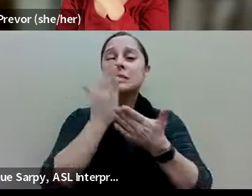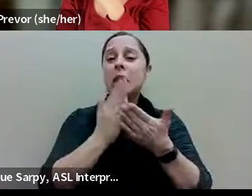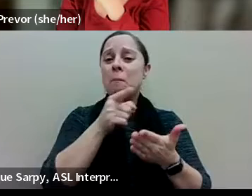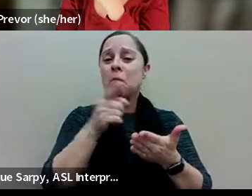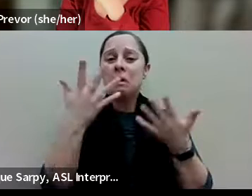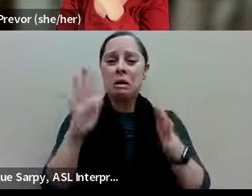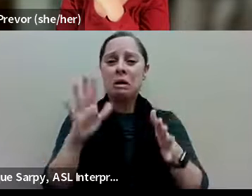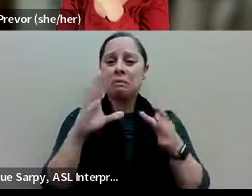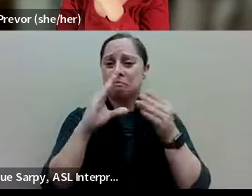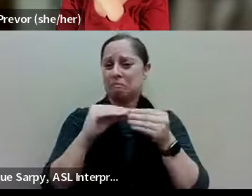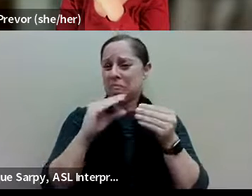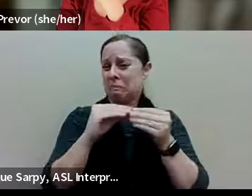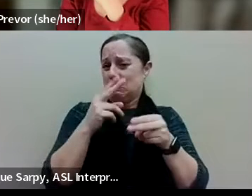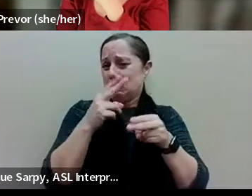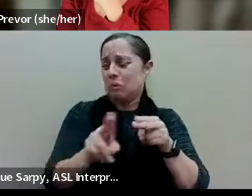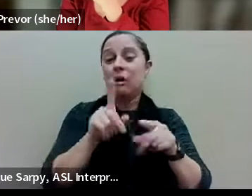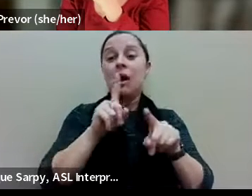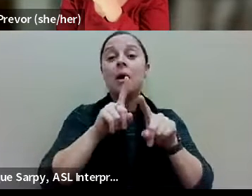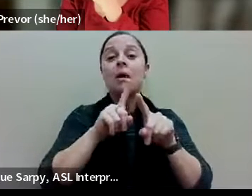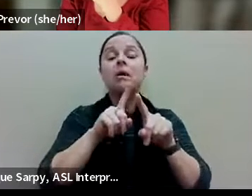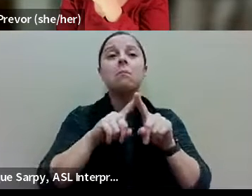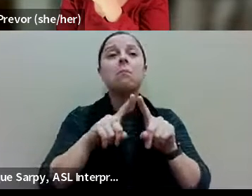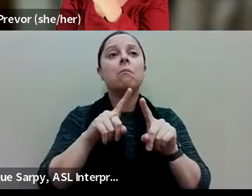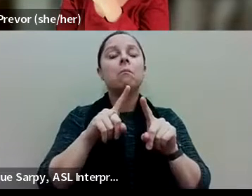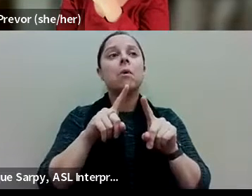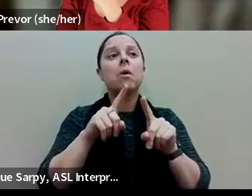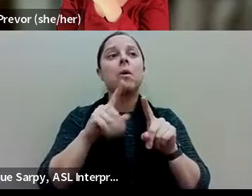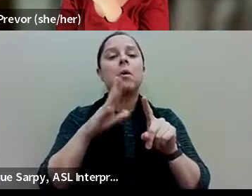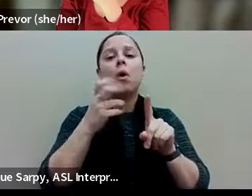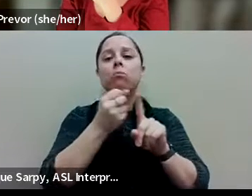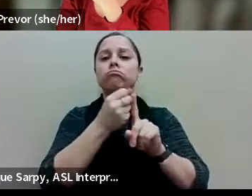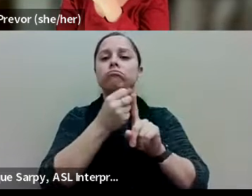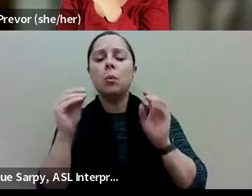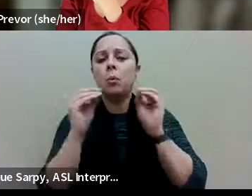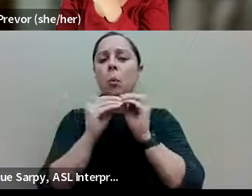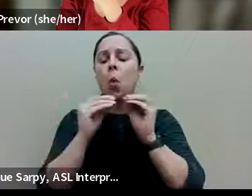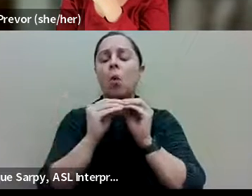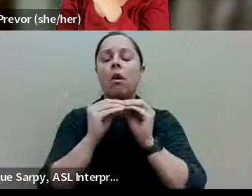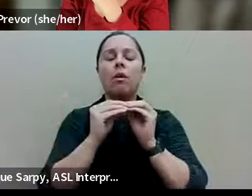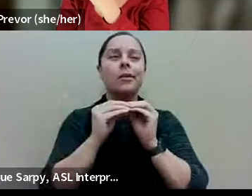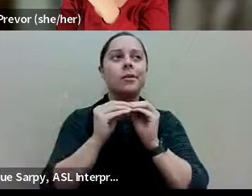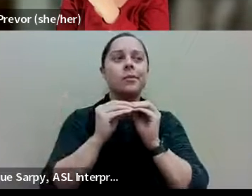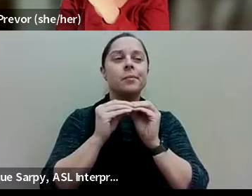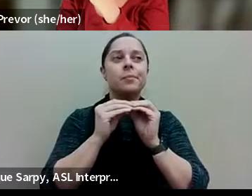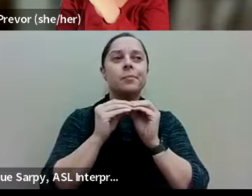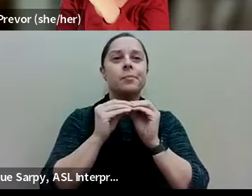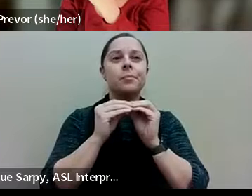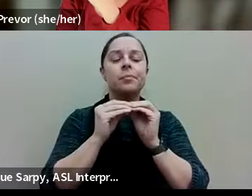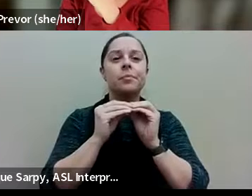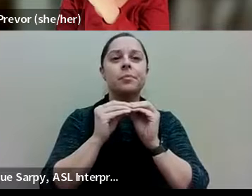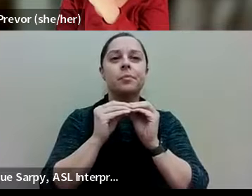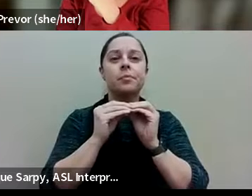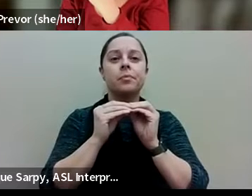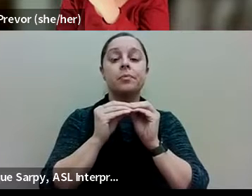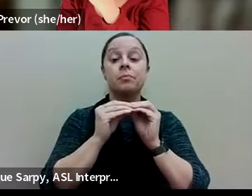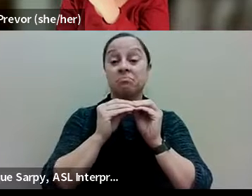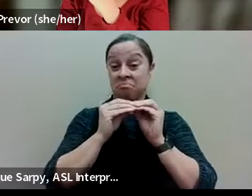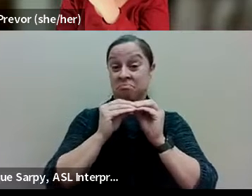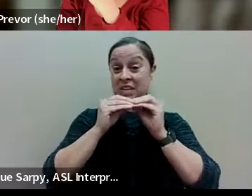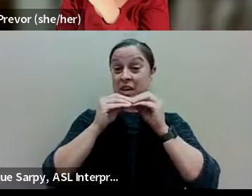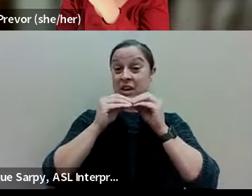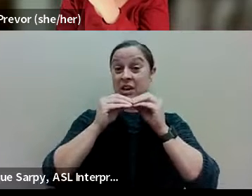but if you want to share a little bit more in detail, like how would you define like a